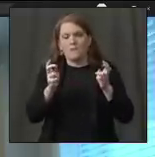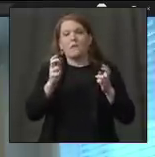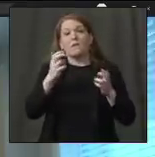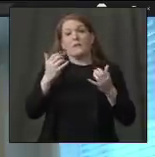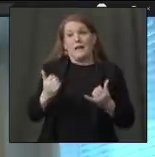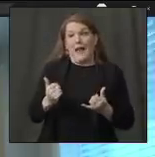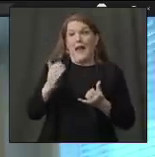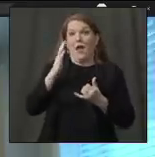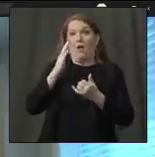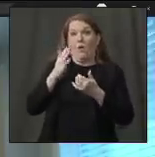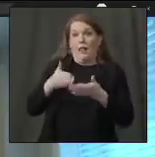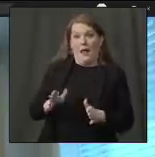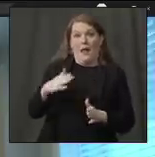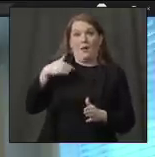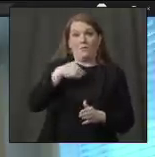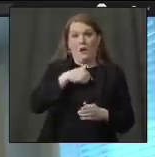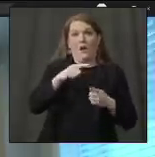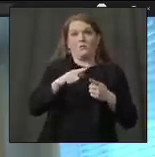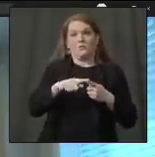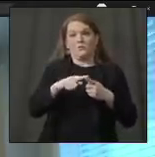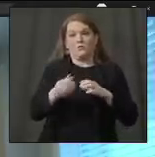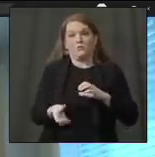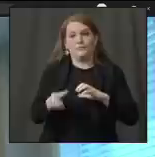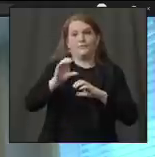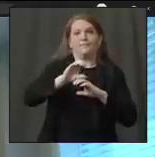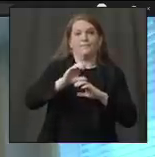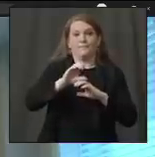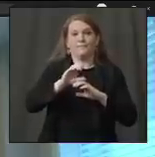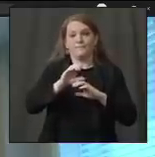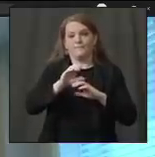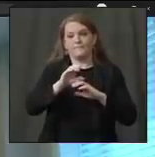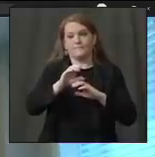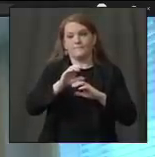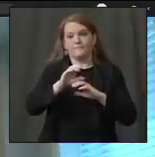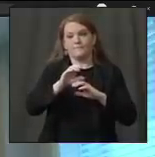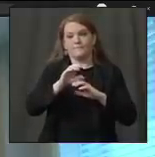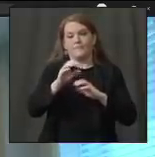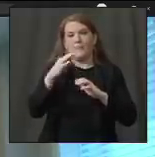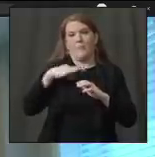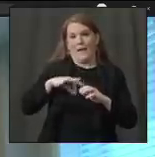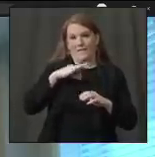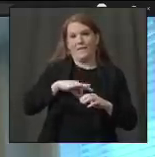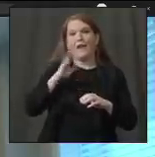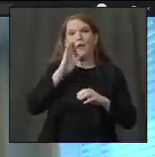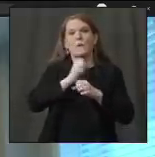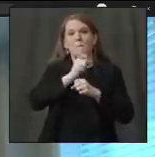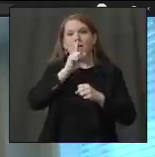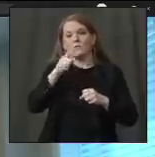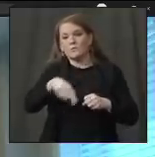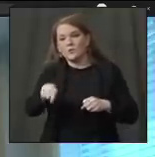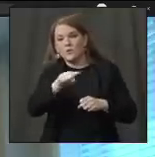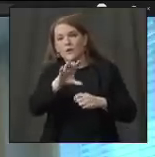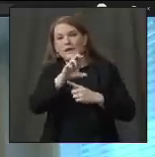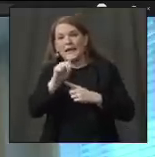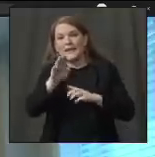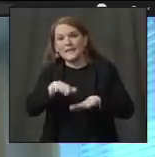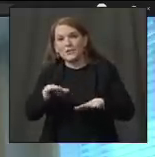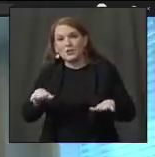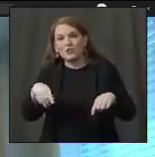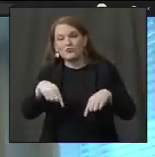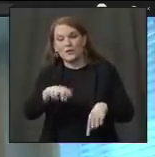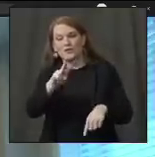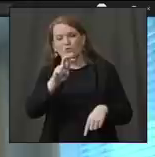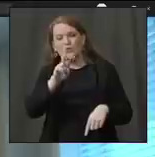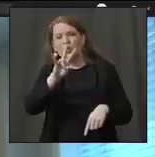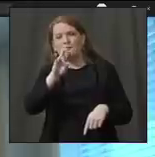a new benefit to the families of 270,000 Connecticut children who live in